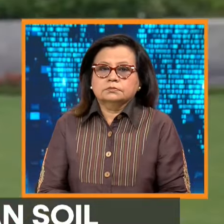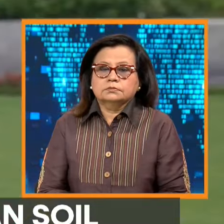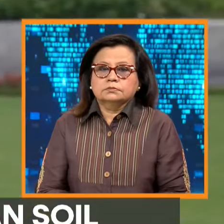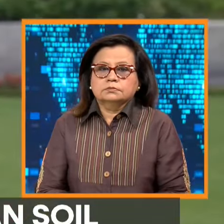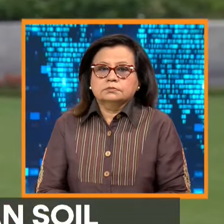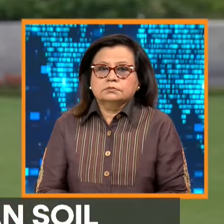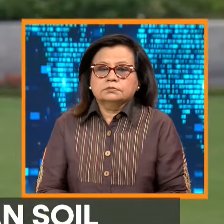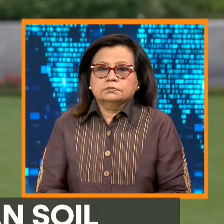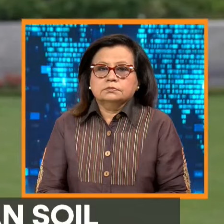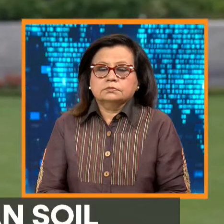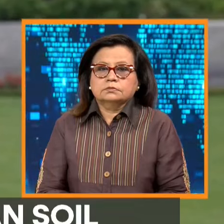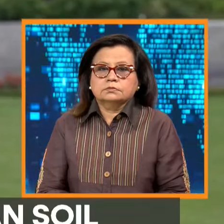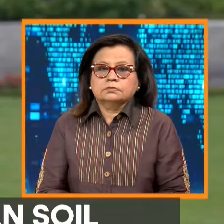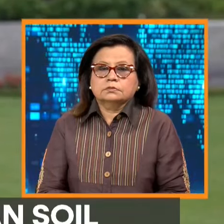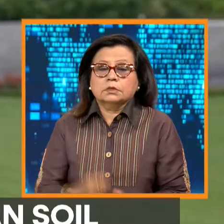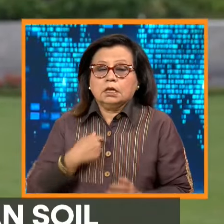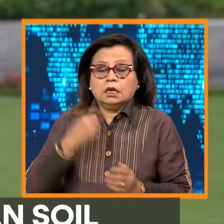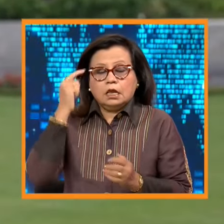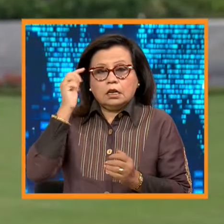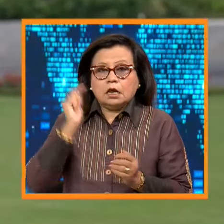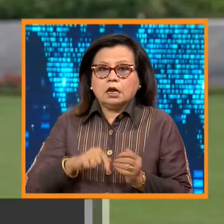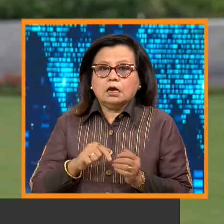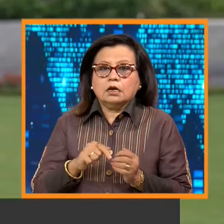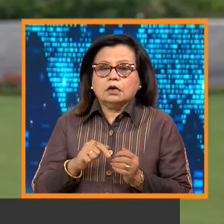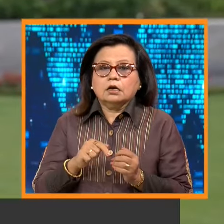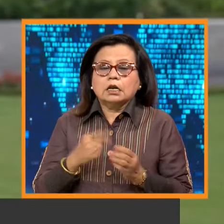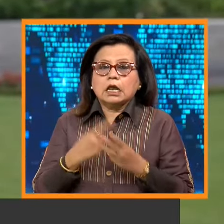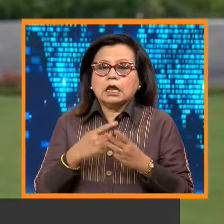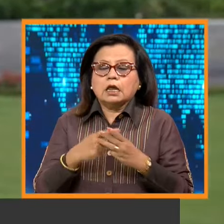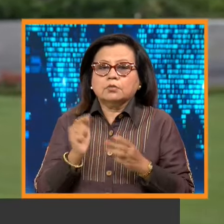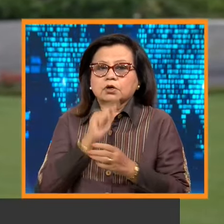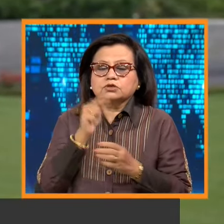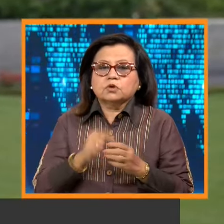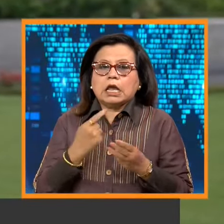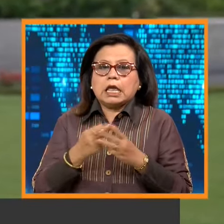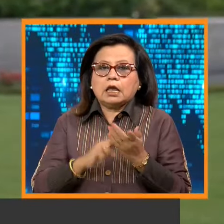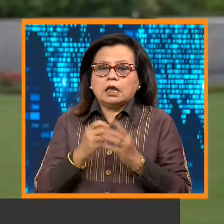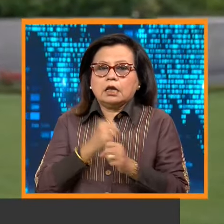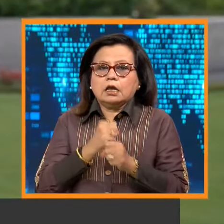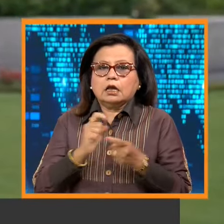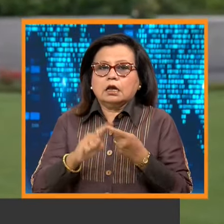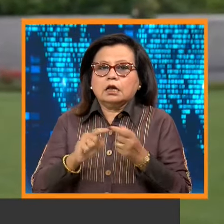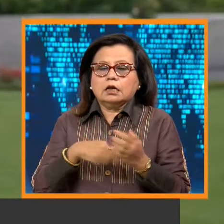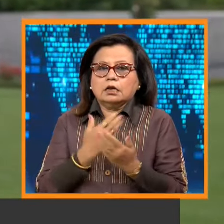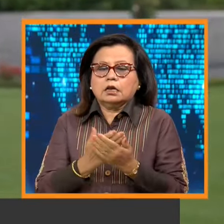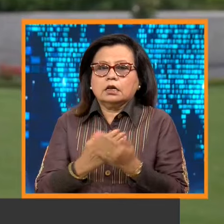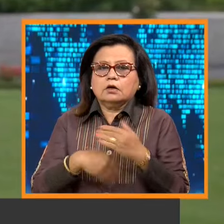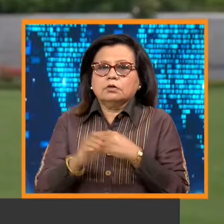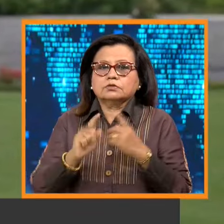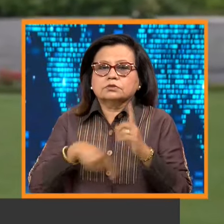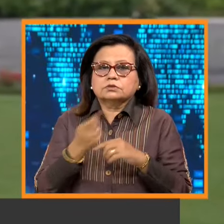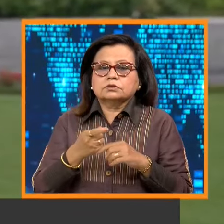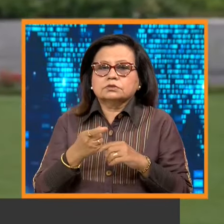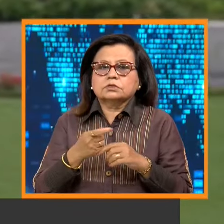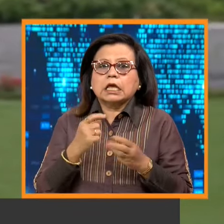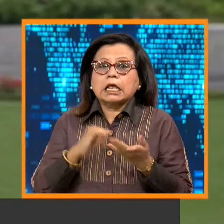And the idea that we're able to avoid being engaged in major battles in Europe is just